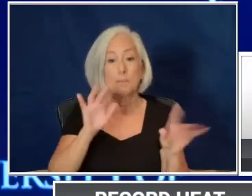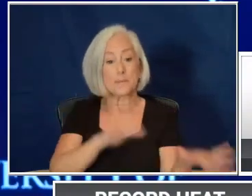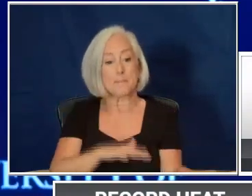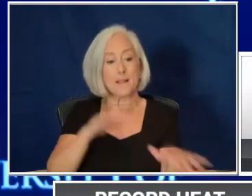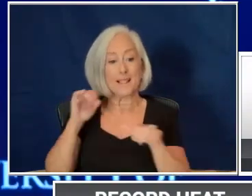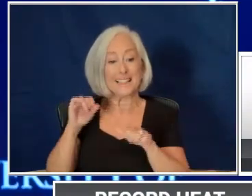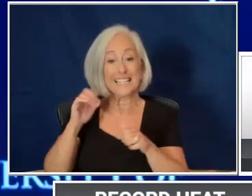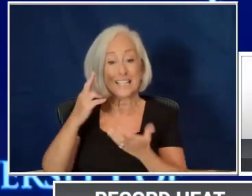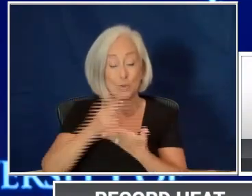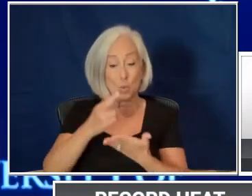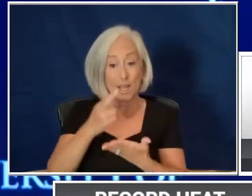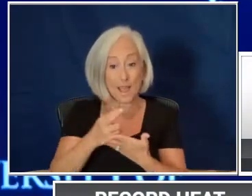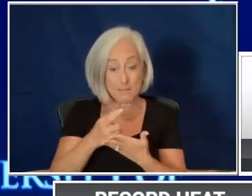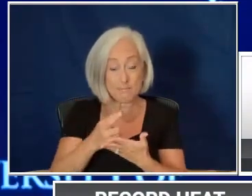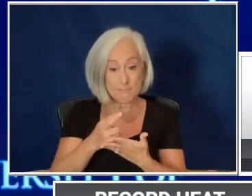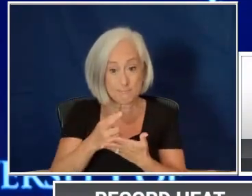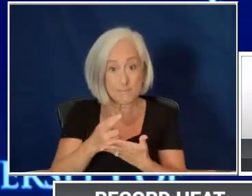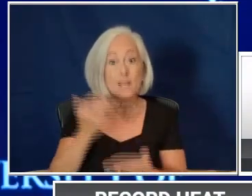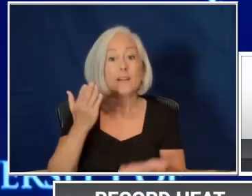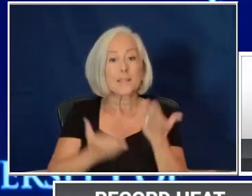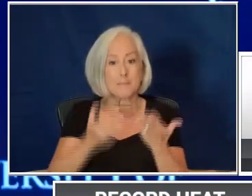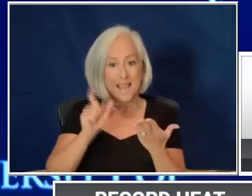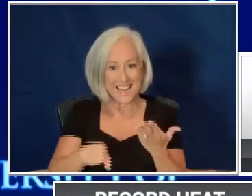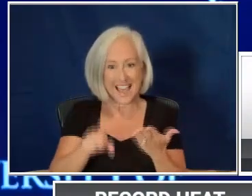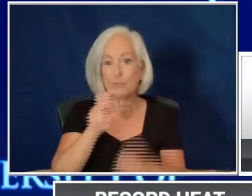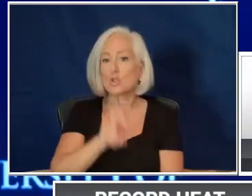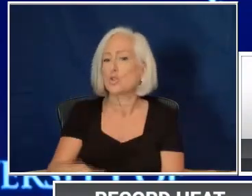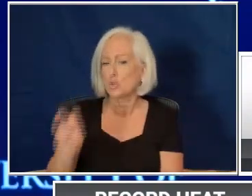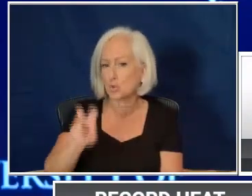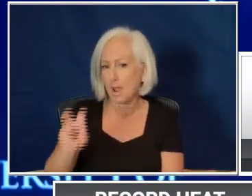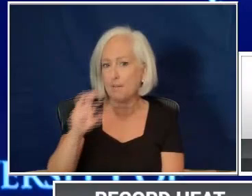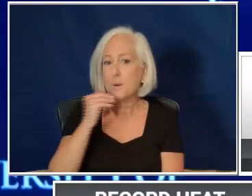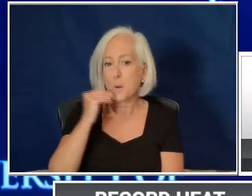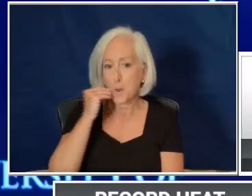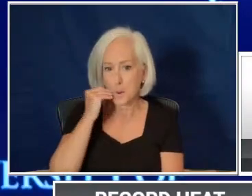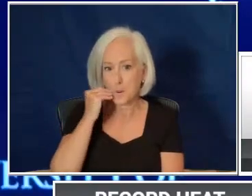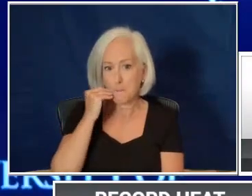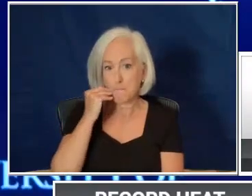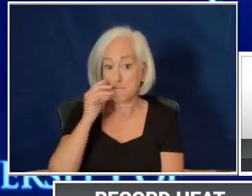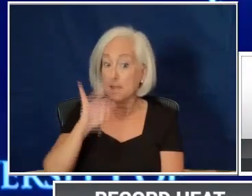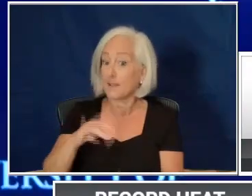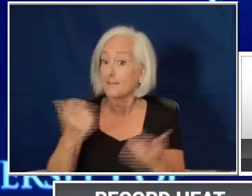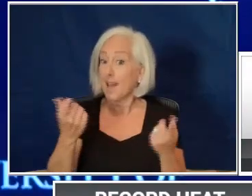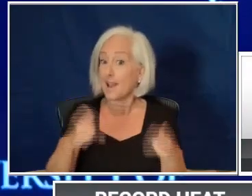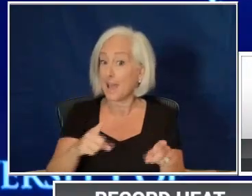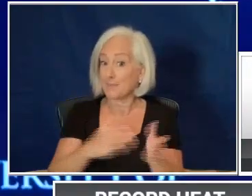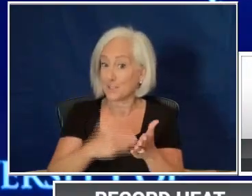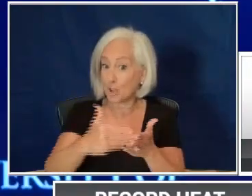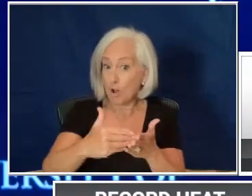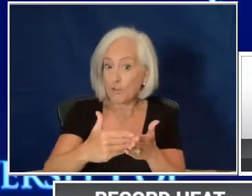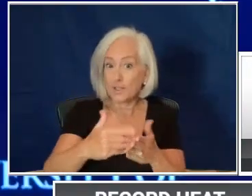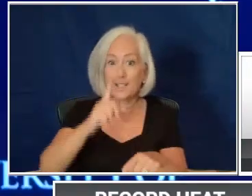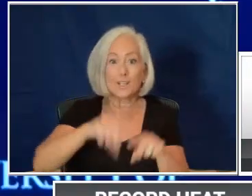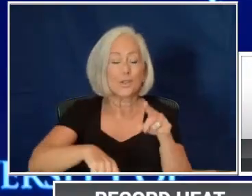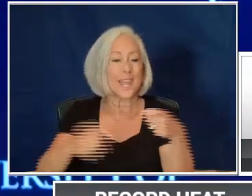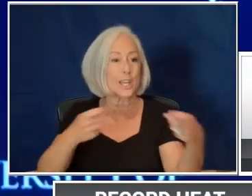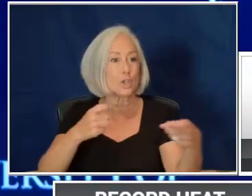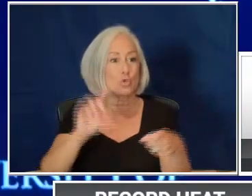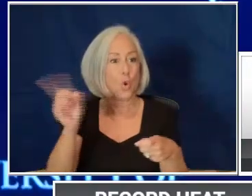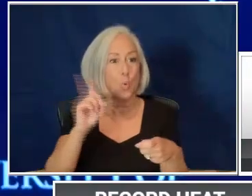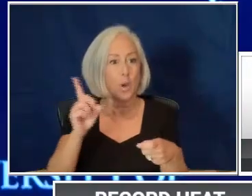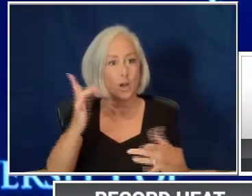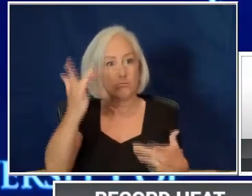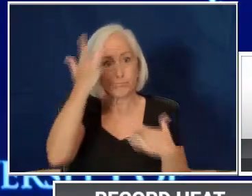unit, they might have to travel. And that happens more often than you'd think. You can't really control where you get ill or where you have a